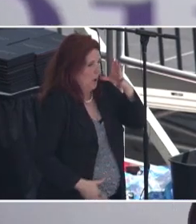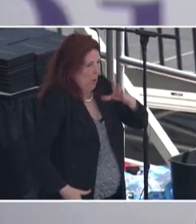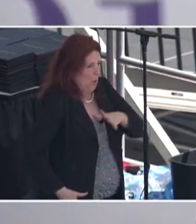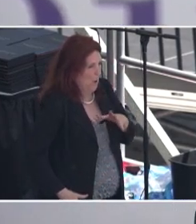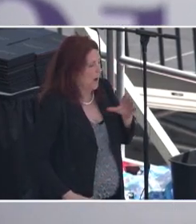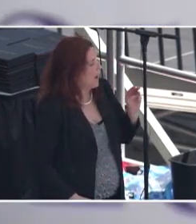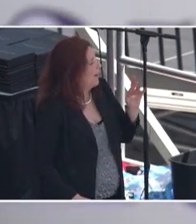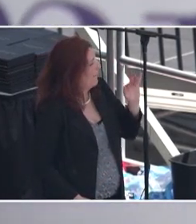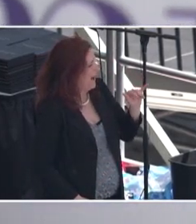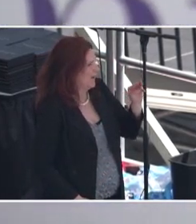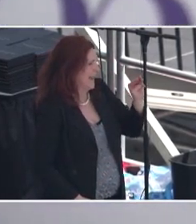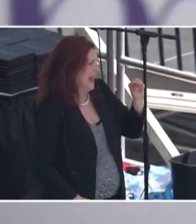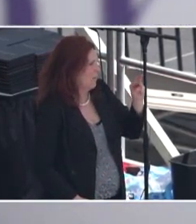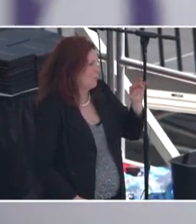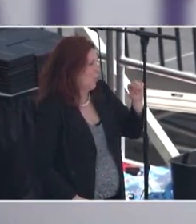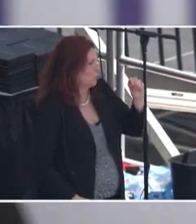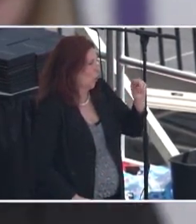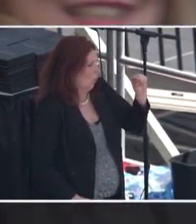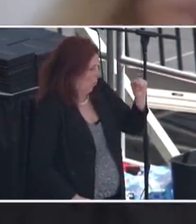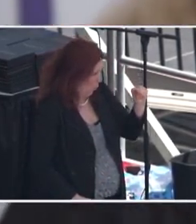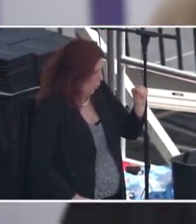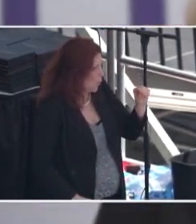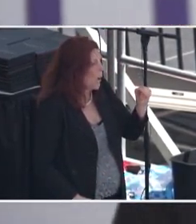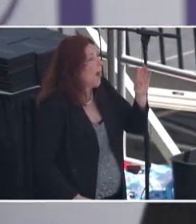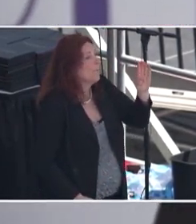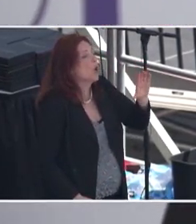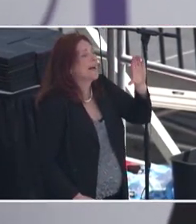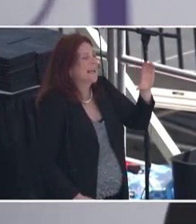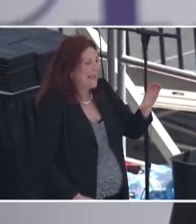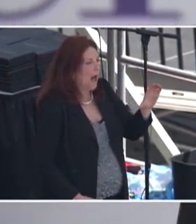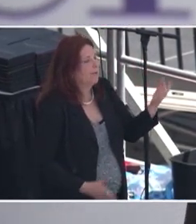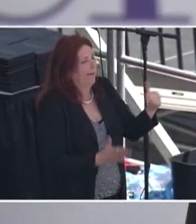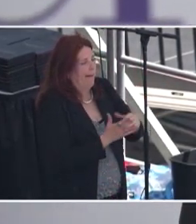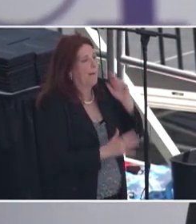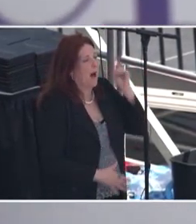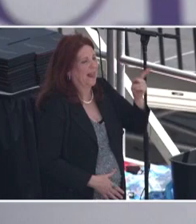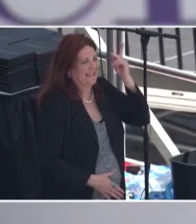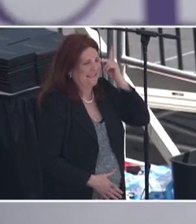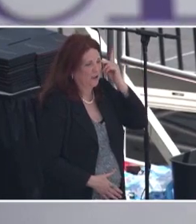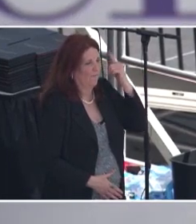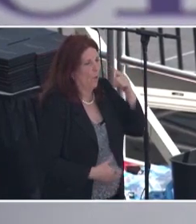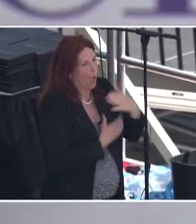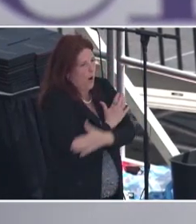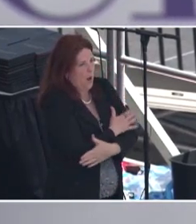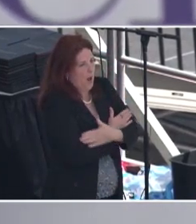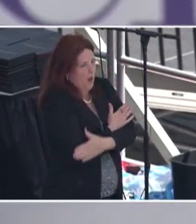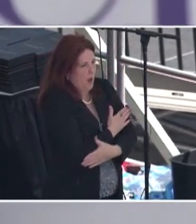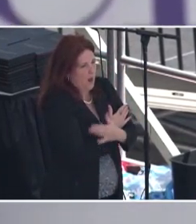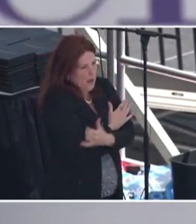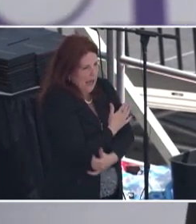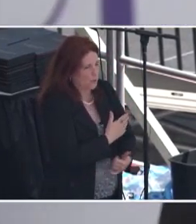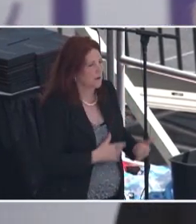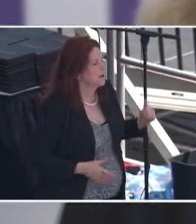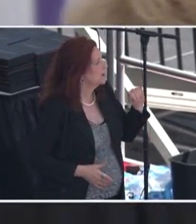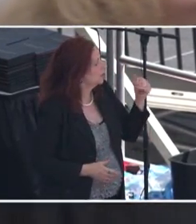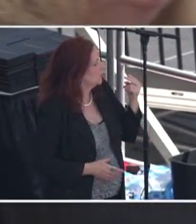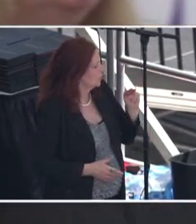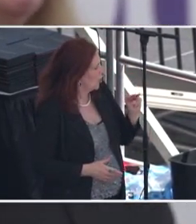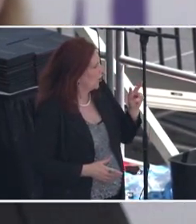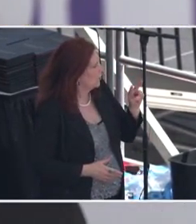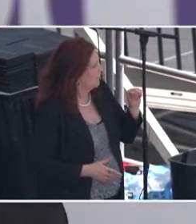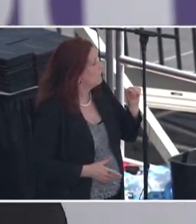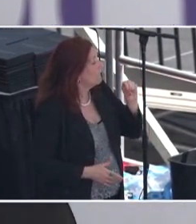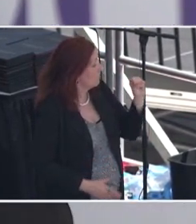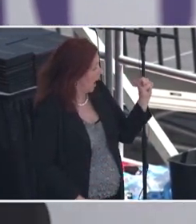Amorosa, Bergen County Freeholder. Dr. Joan Voss, Bergen